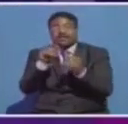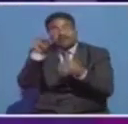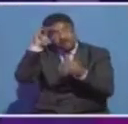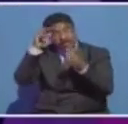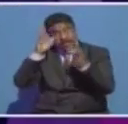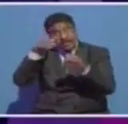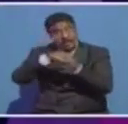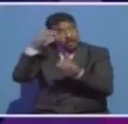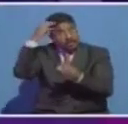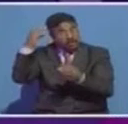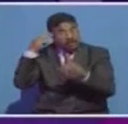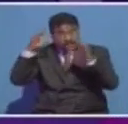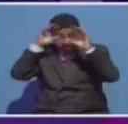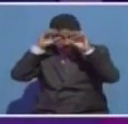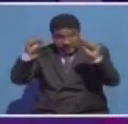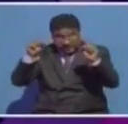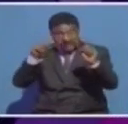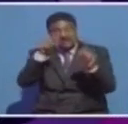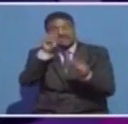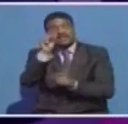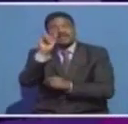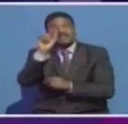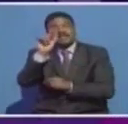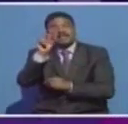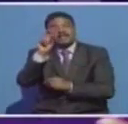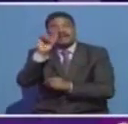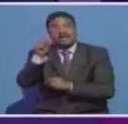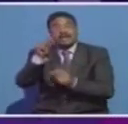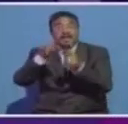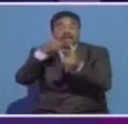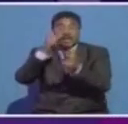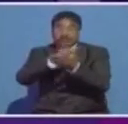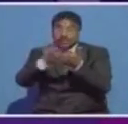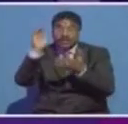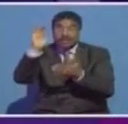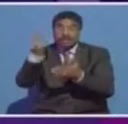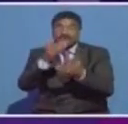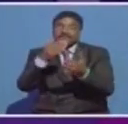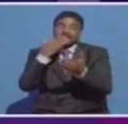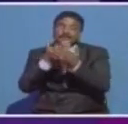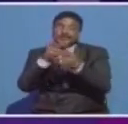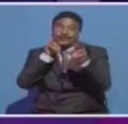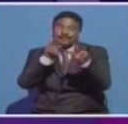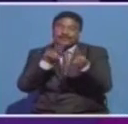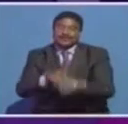in the Office of the Vice President, Sylvia Chalikosa. I'll be back next week sometime. Pleasant viewing.